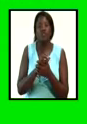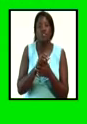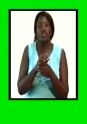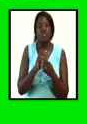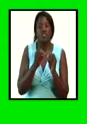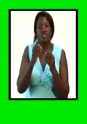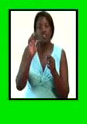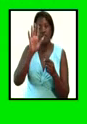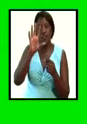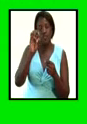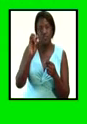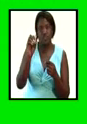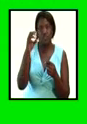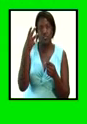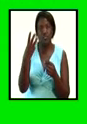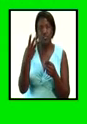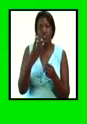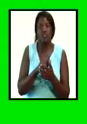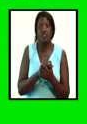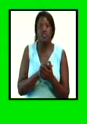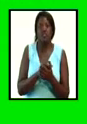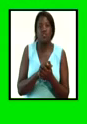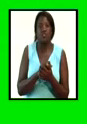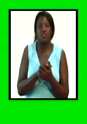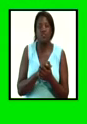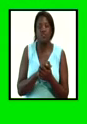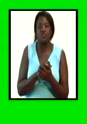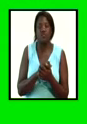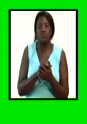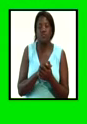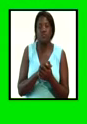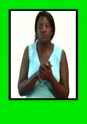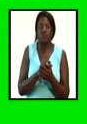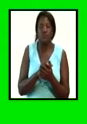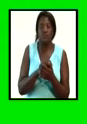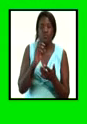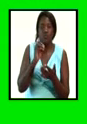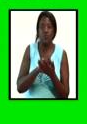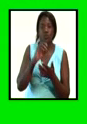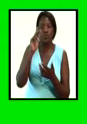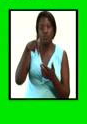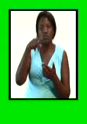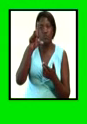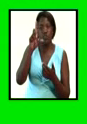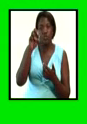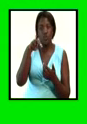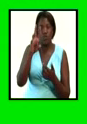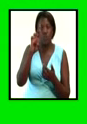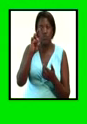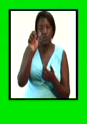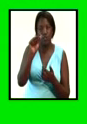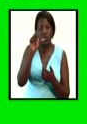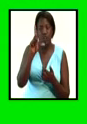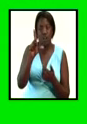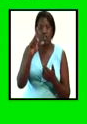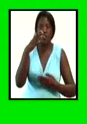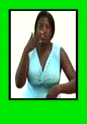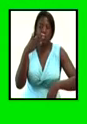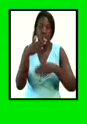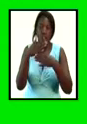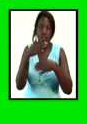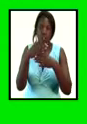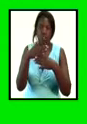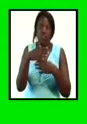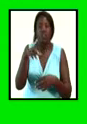number, 5003. In the message box under the number, write down the keyword for today's program. And this is the